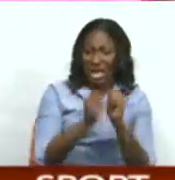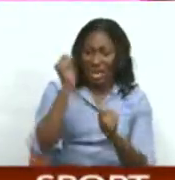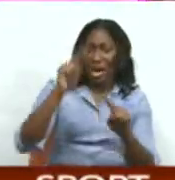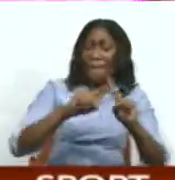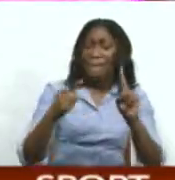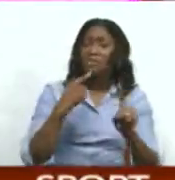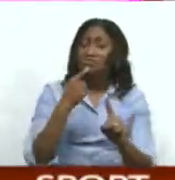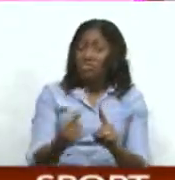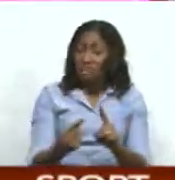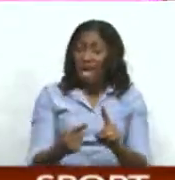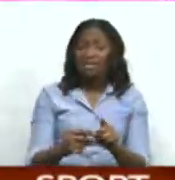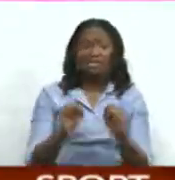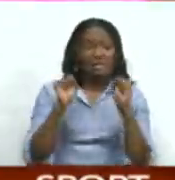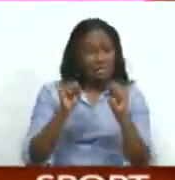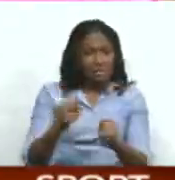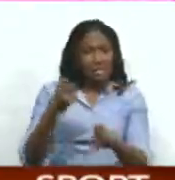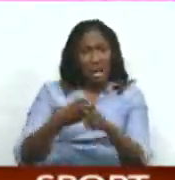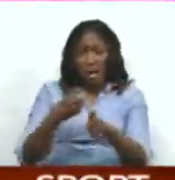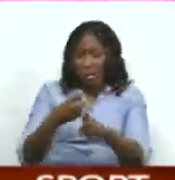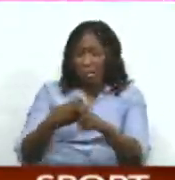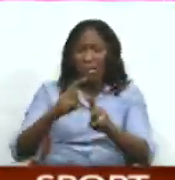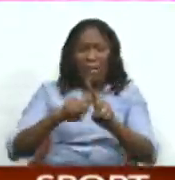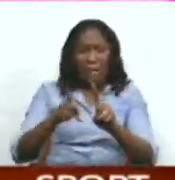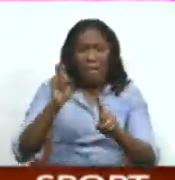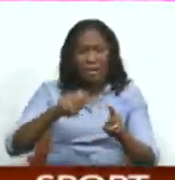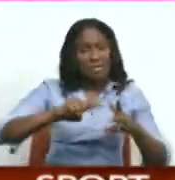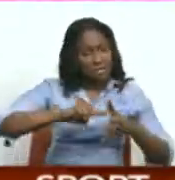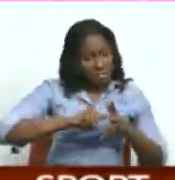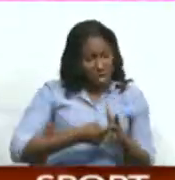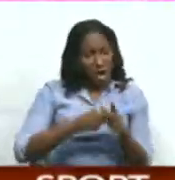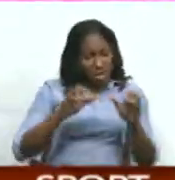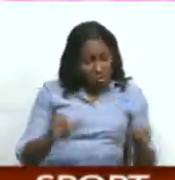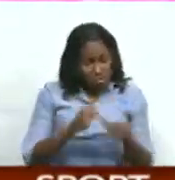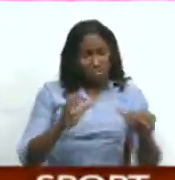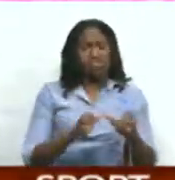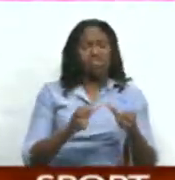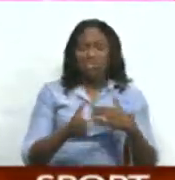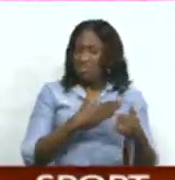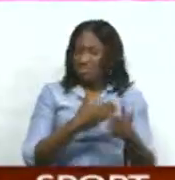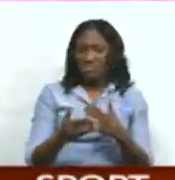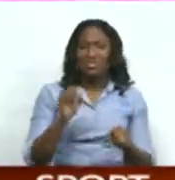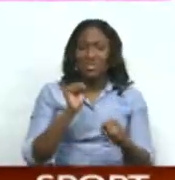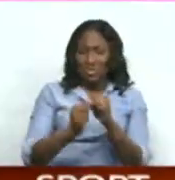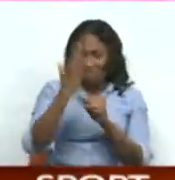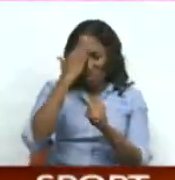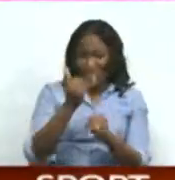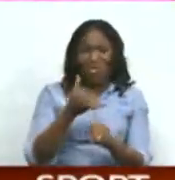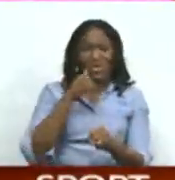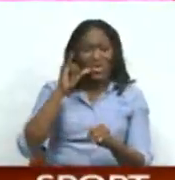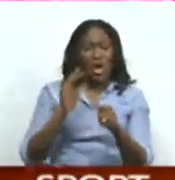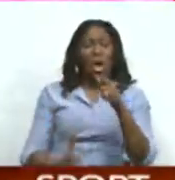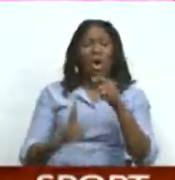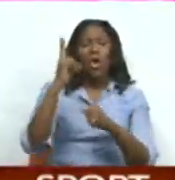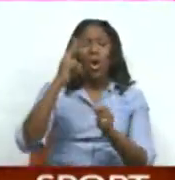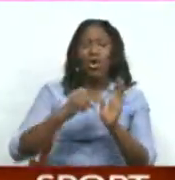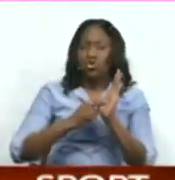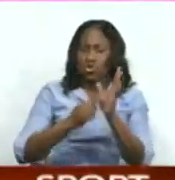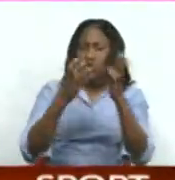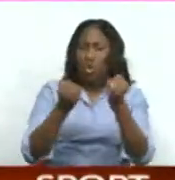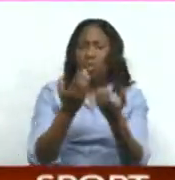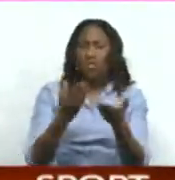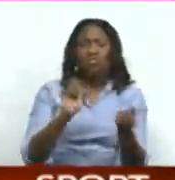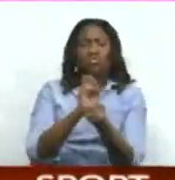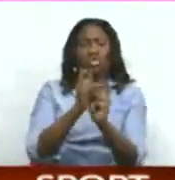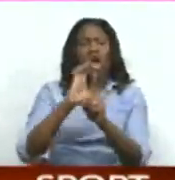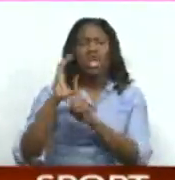of 1,000 miles starts with a critical first step. And that is what yesterday's launch signified on the road to change the